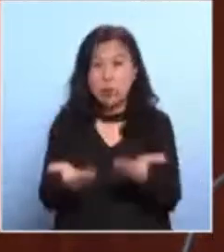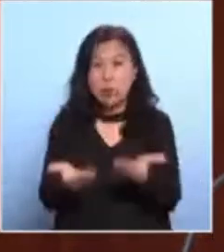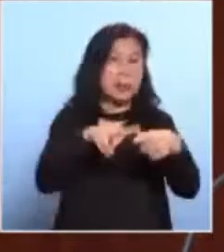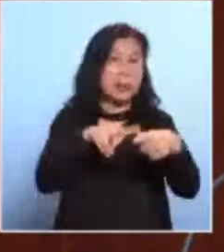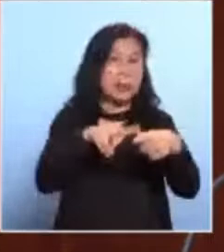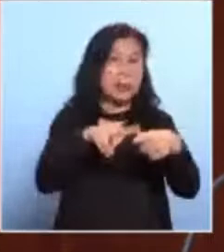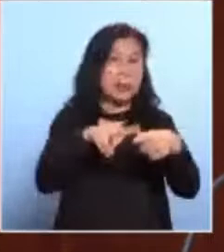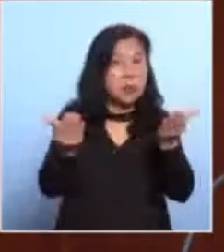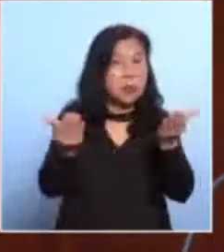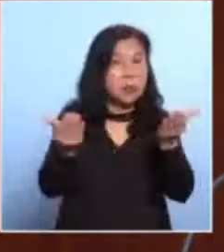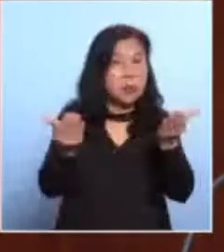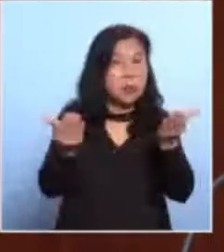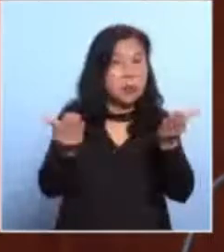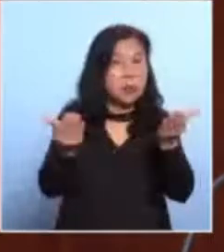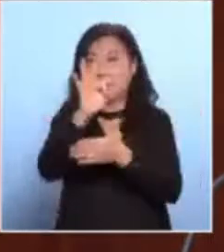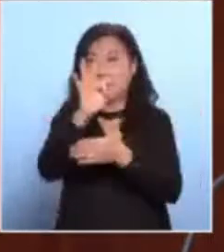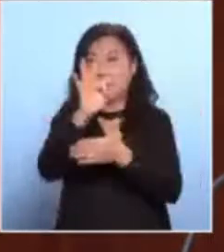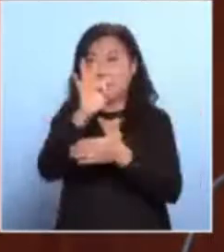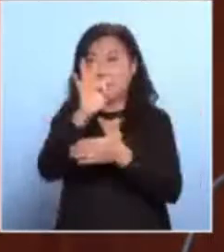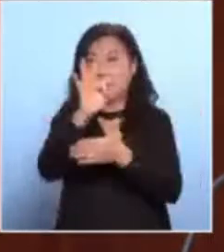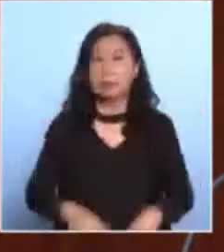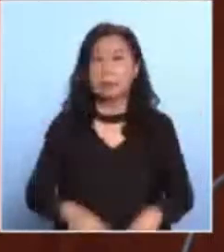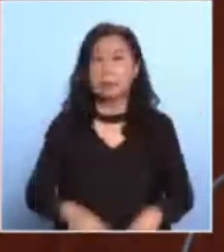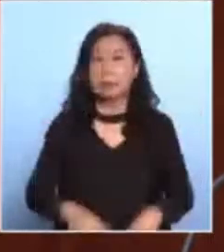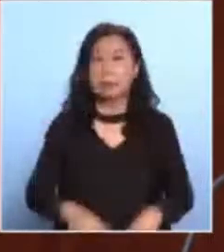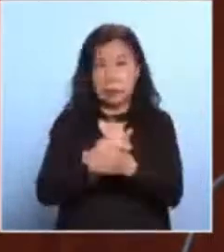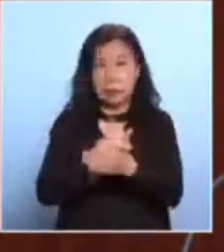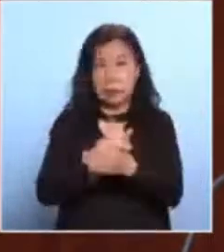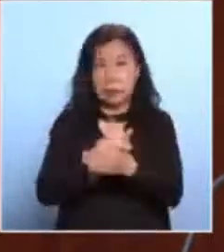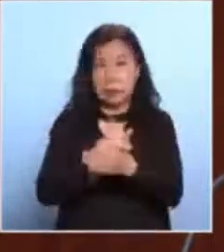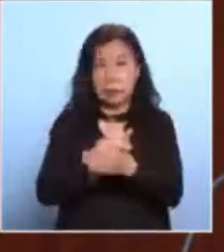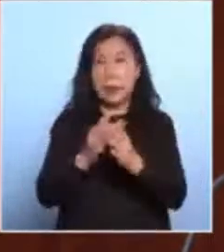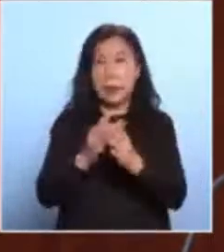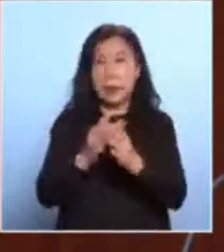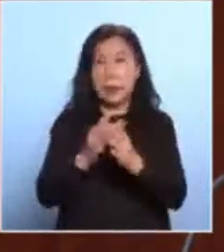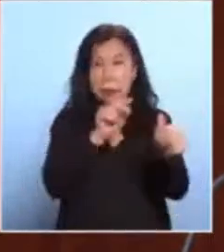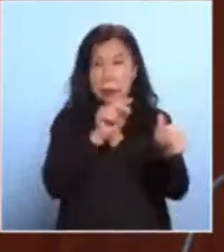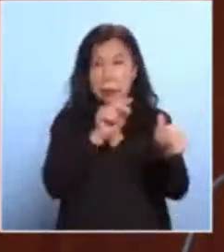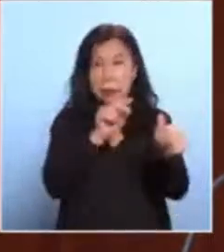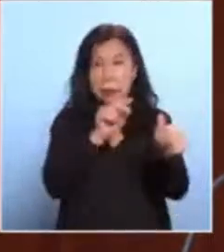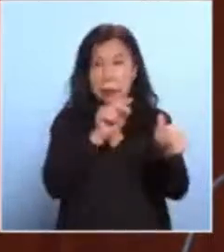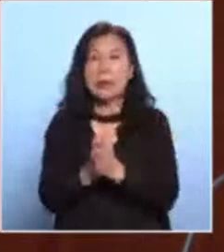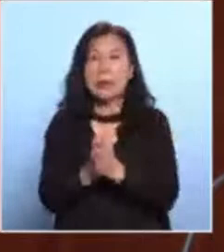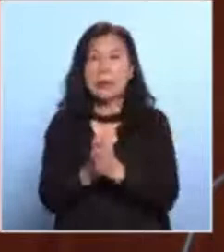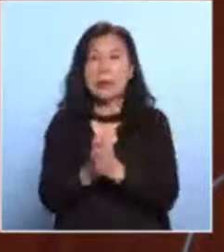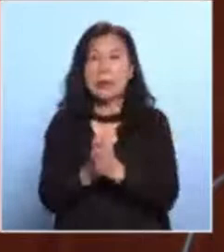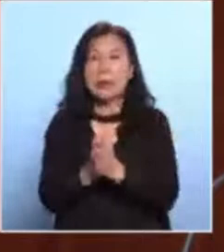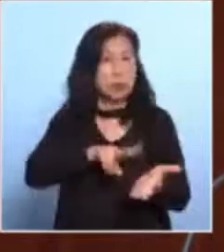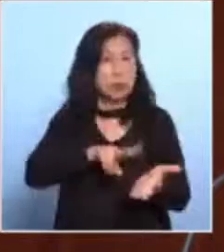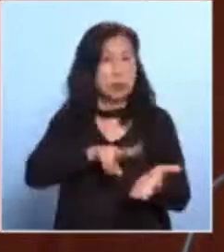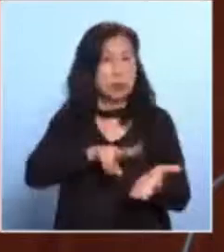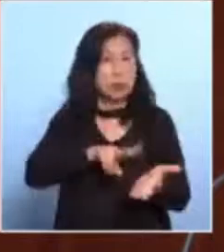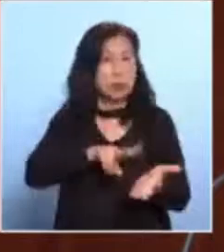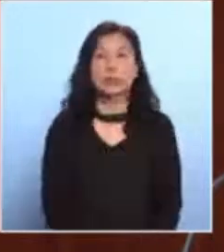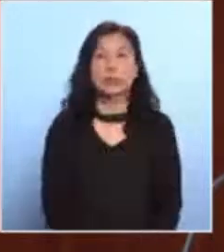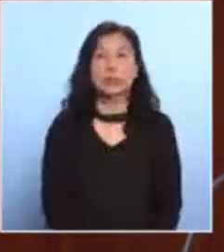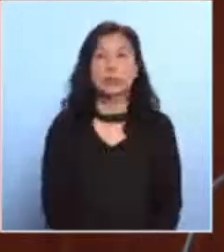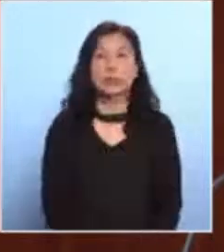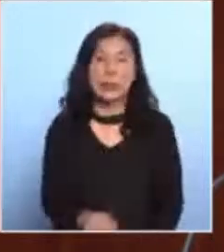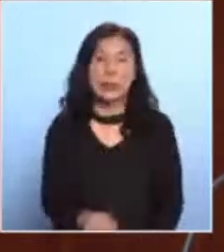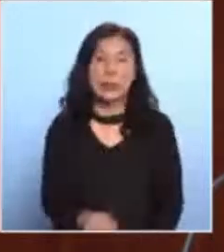the theme of helping carers help themselves, publicity will focus on encouraging carers to help